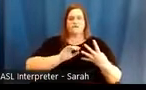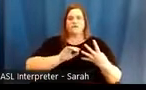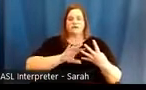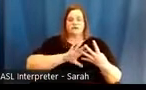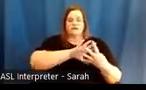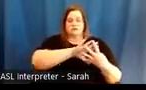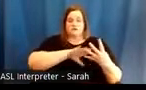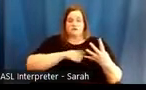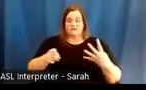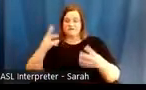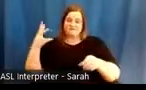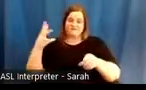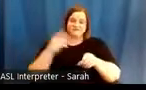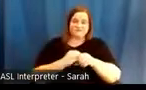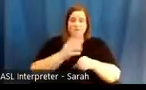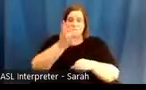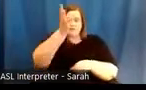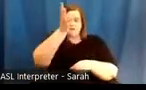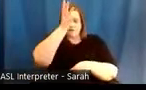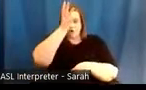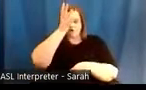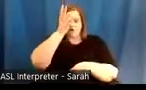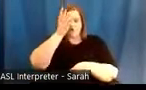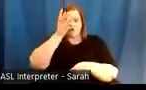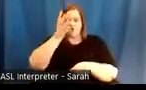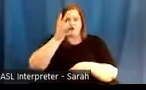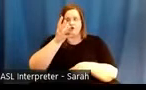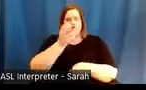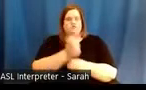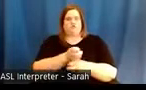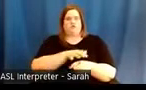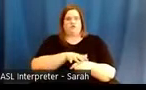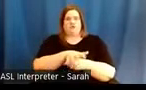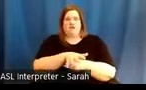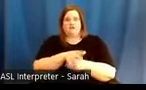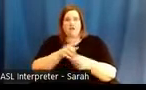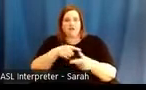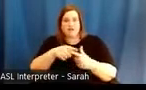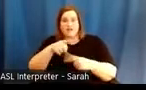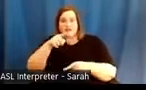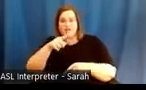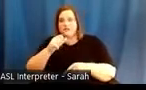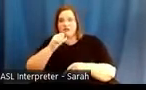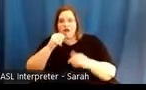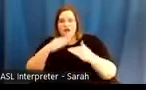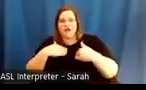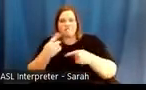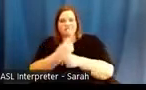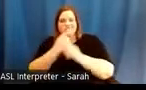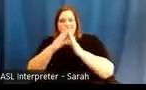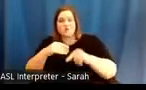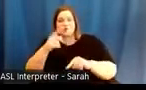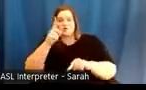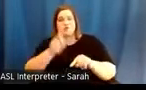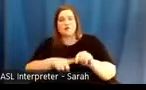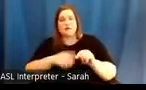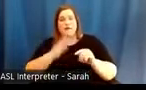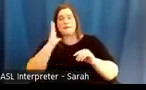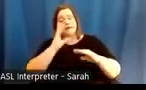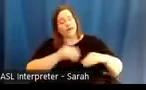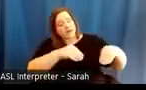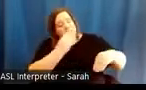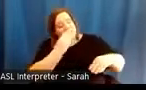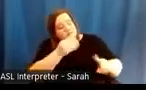play a role as a father with a disability is hard enough nonetheless to not have housing. He can't tuck them into bed at night. He can't give them